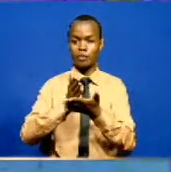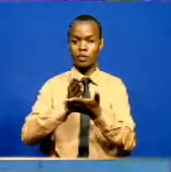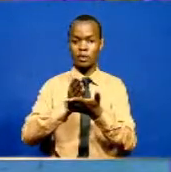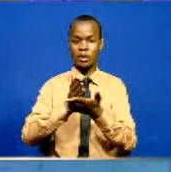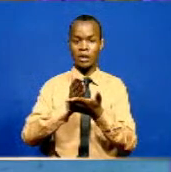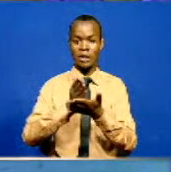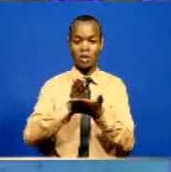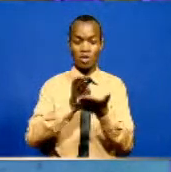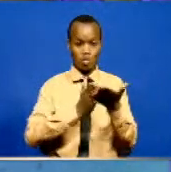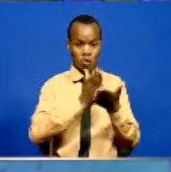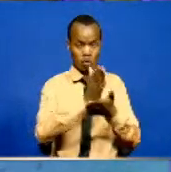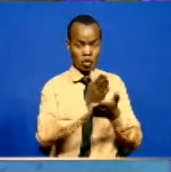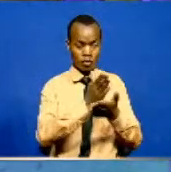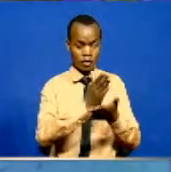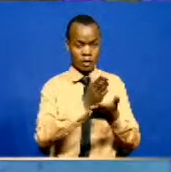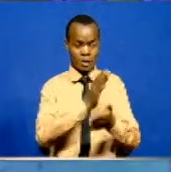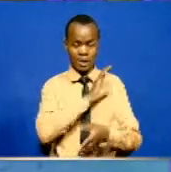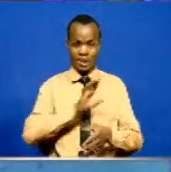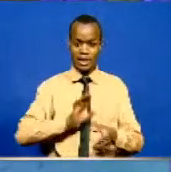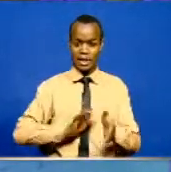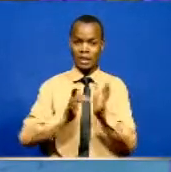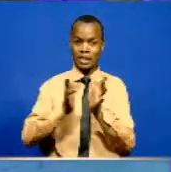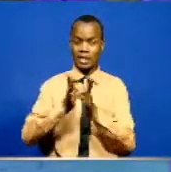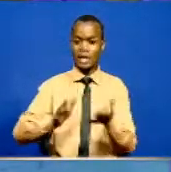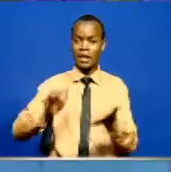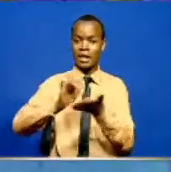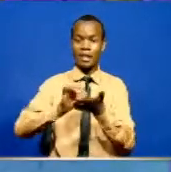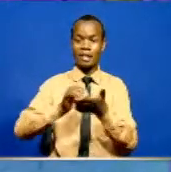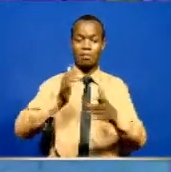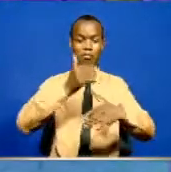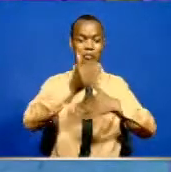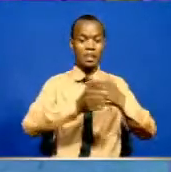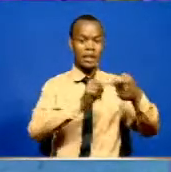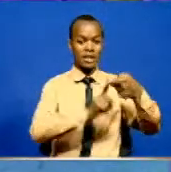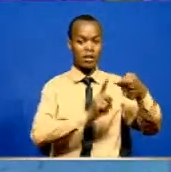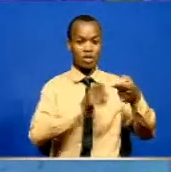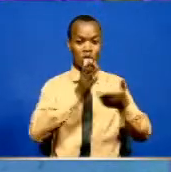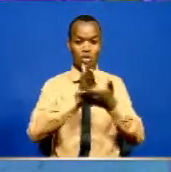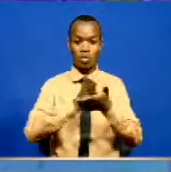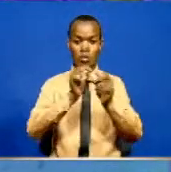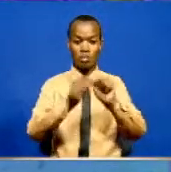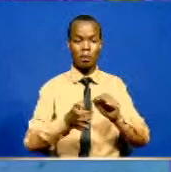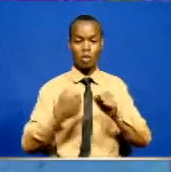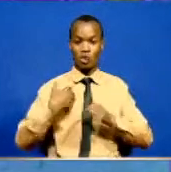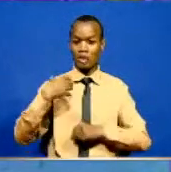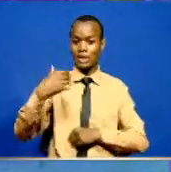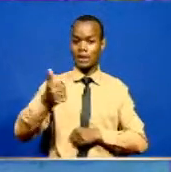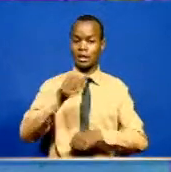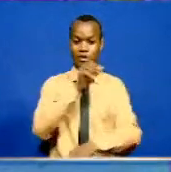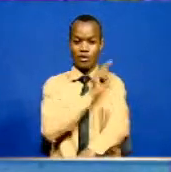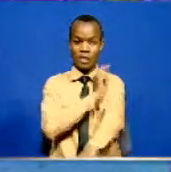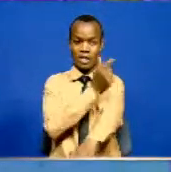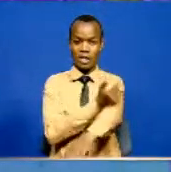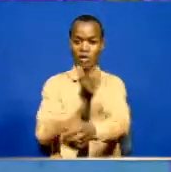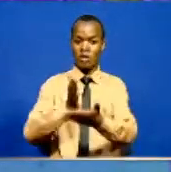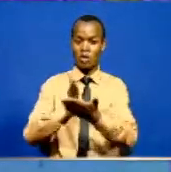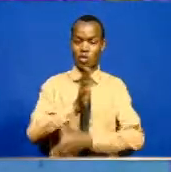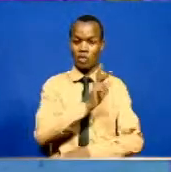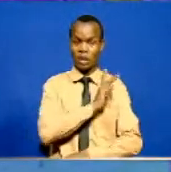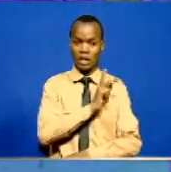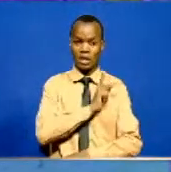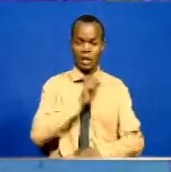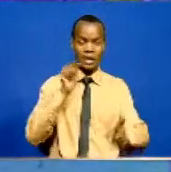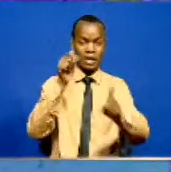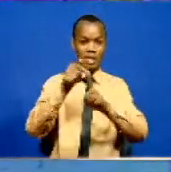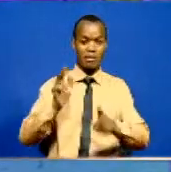in Christ Jesus, that in the ages to come he might show the exceeding riches of his grace in his kindness towards